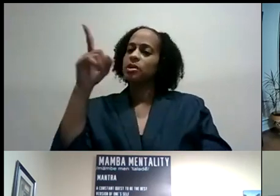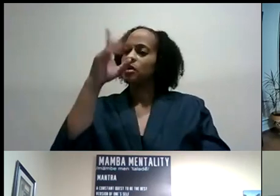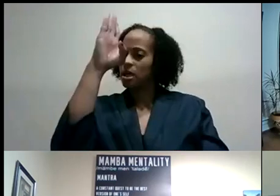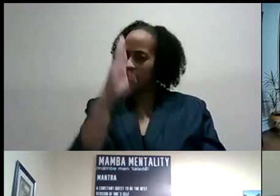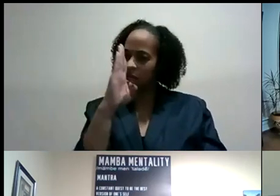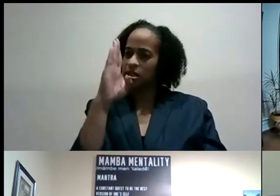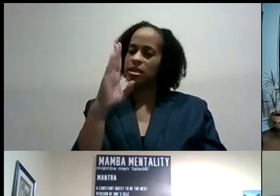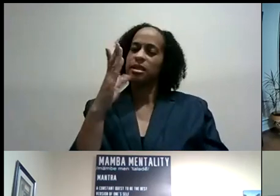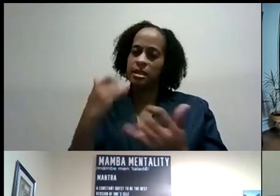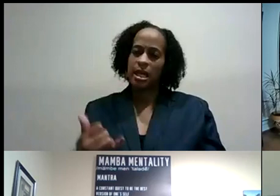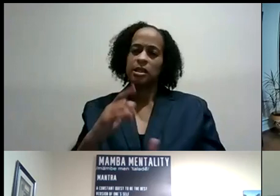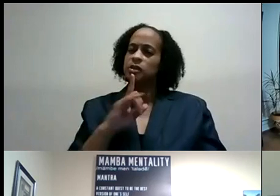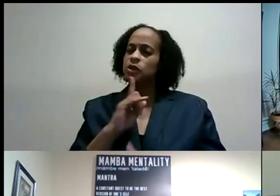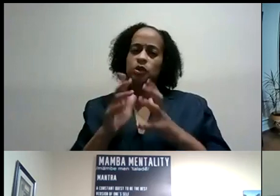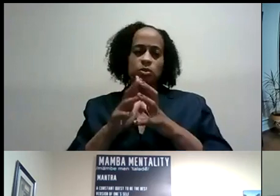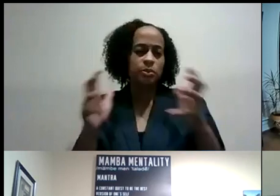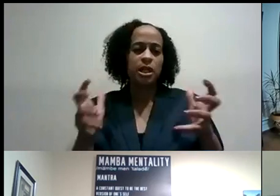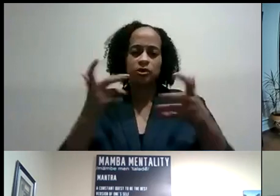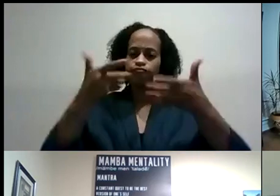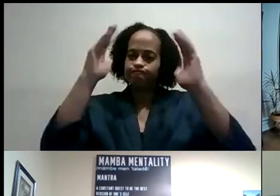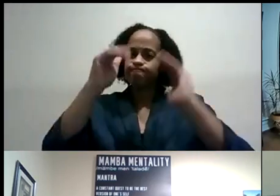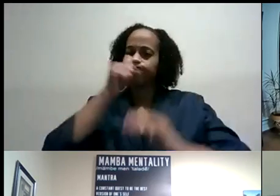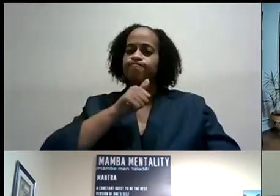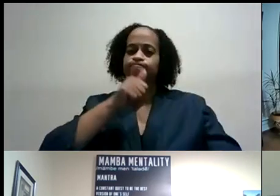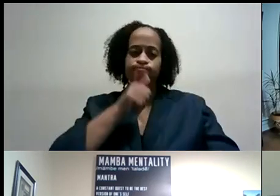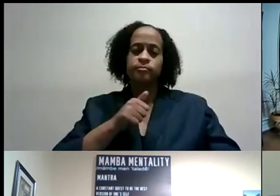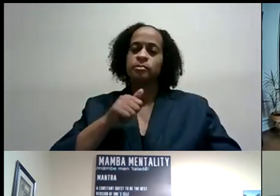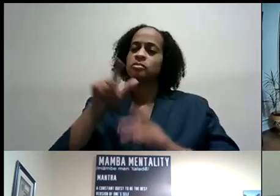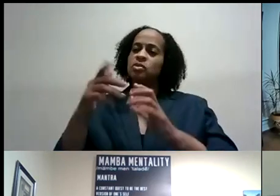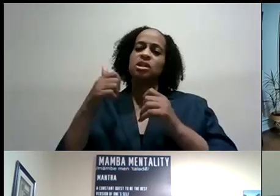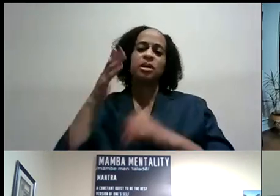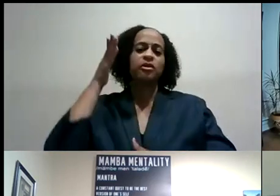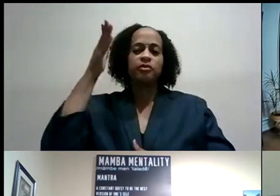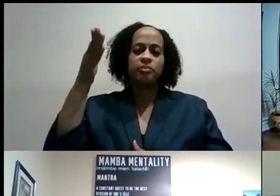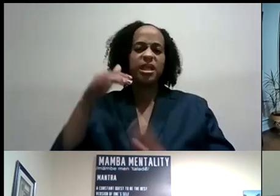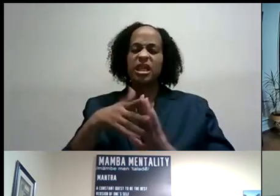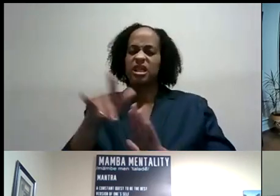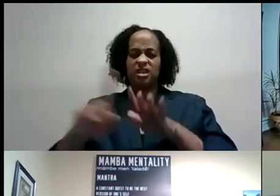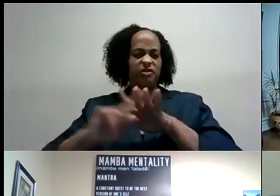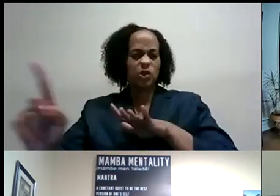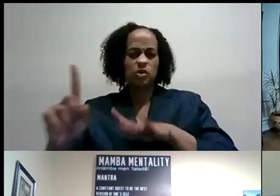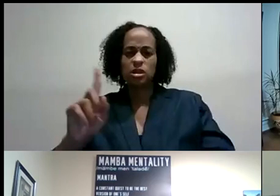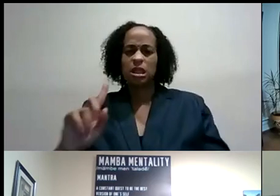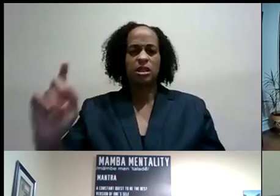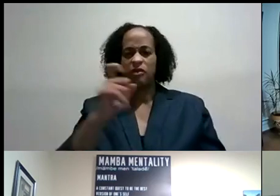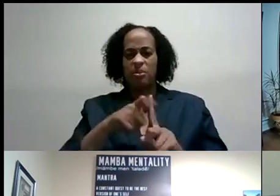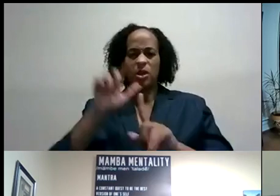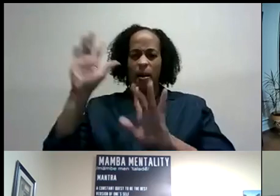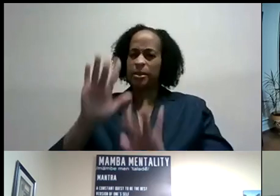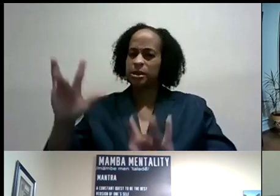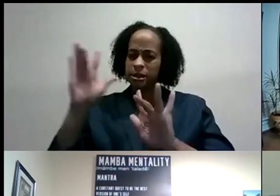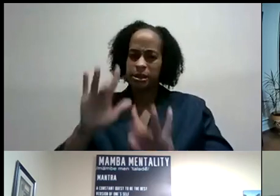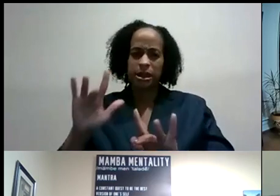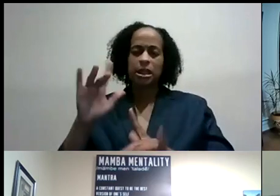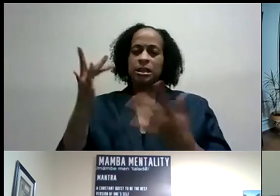is now too much for me. This being a fugitive from your mercy is